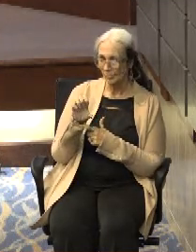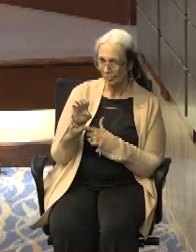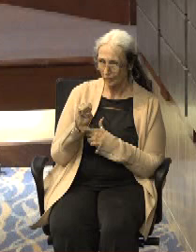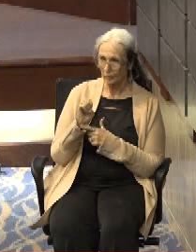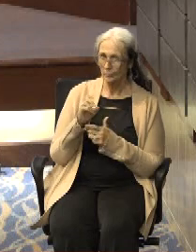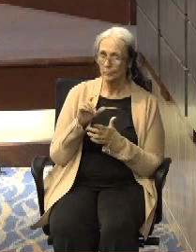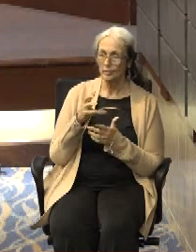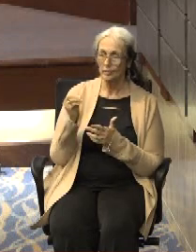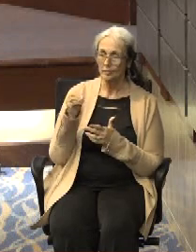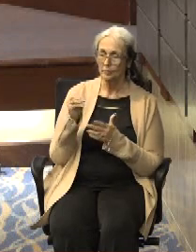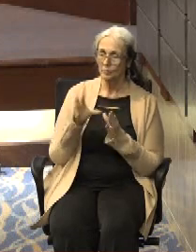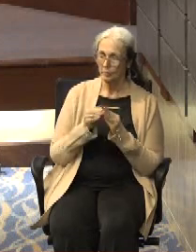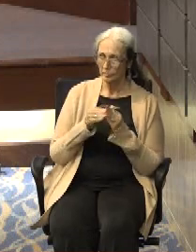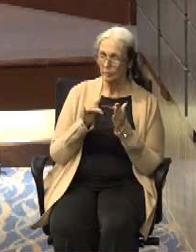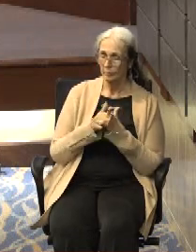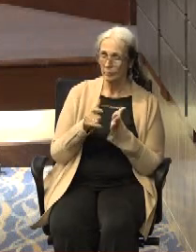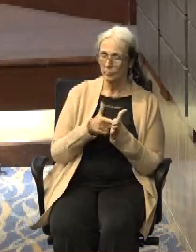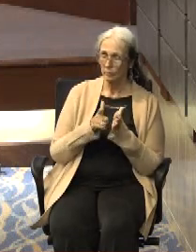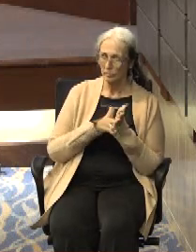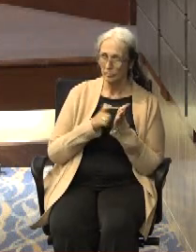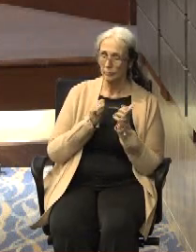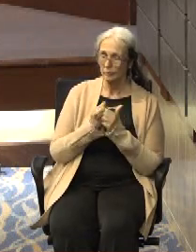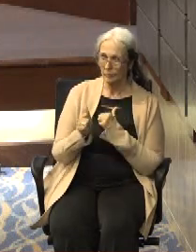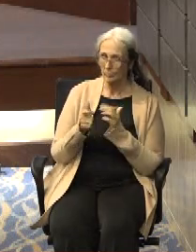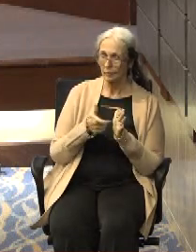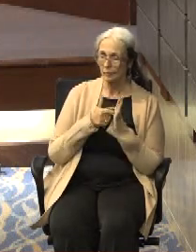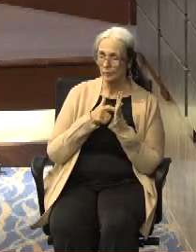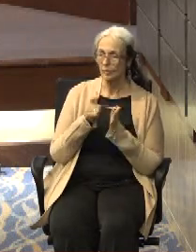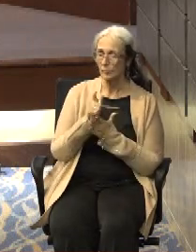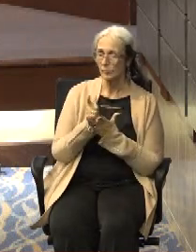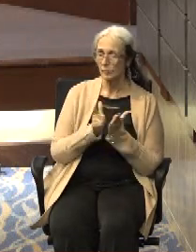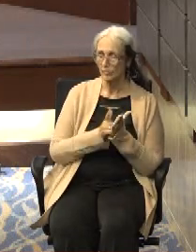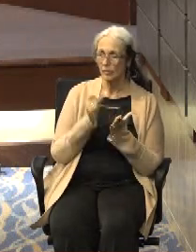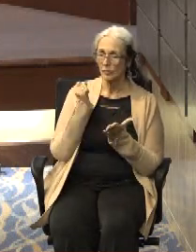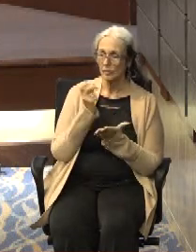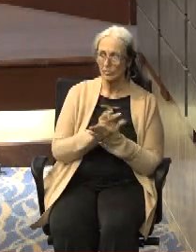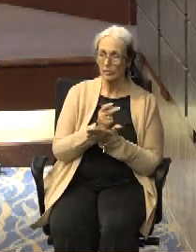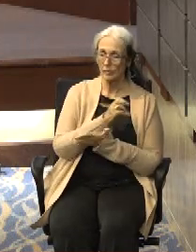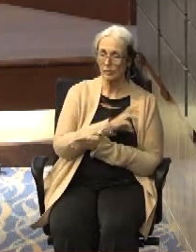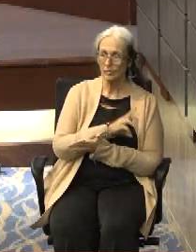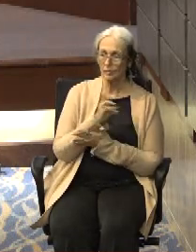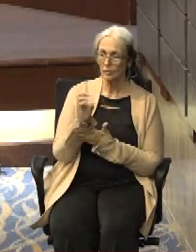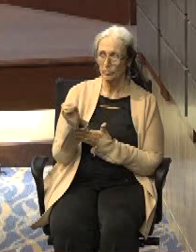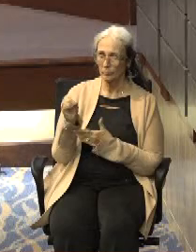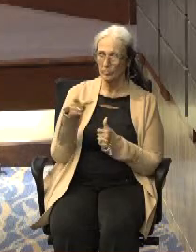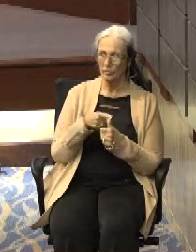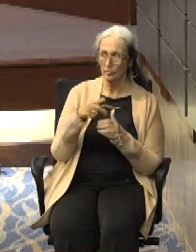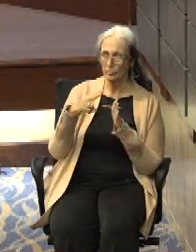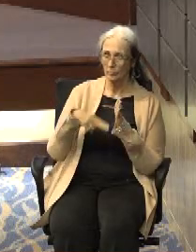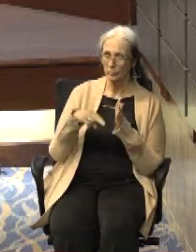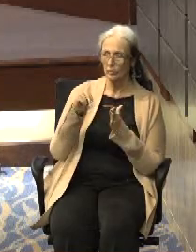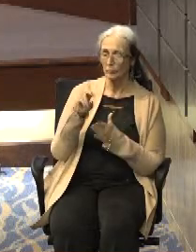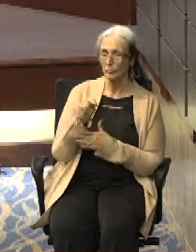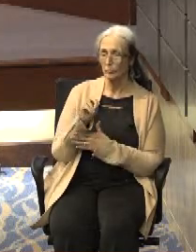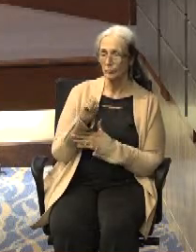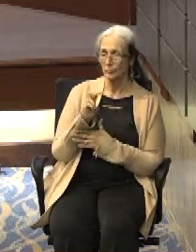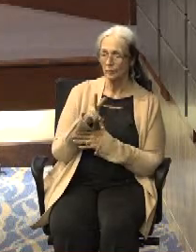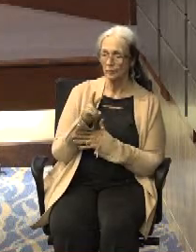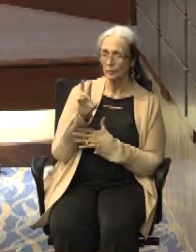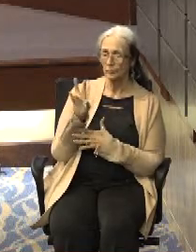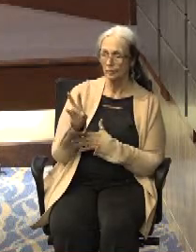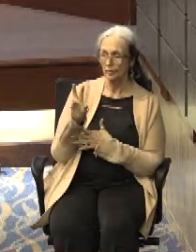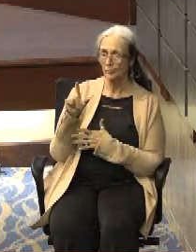the meeting at which this ordinance is passed is open to the public as required by law. This ordinance was approved by a 6-0 council vote on first reading on November 7, 2023.